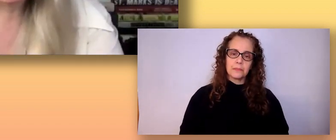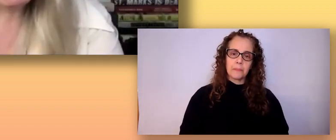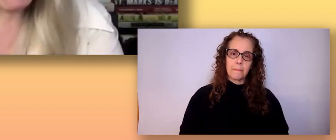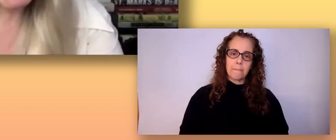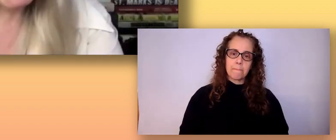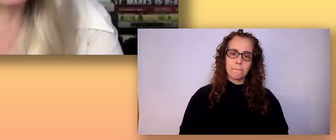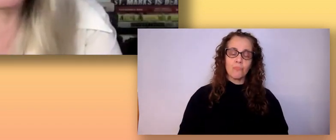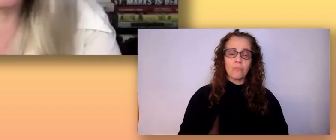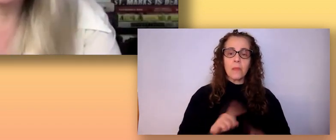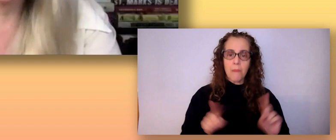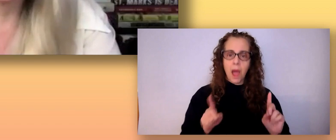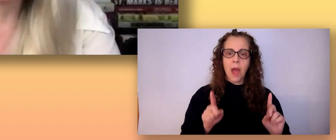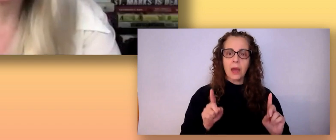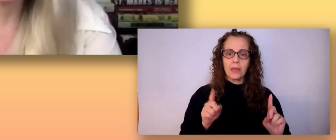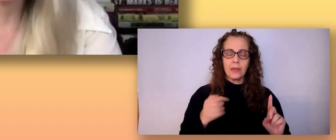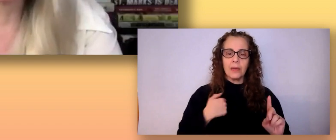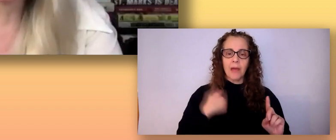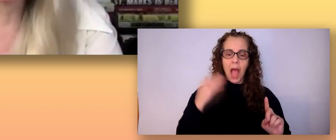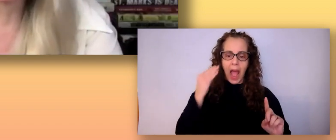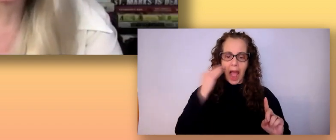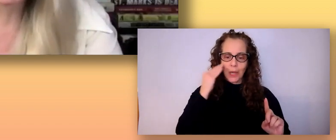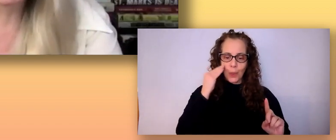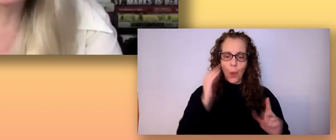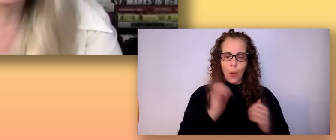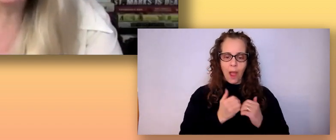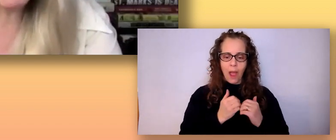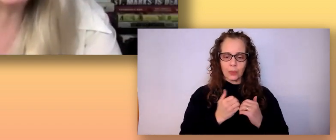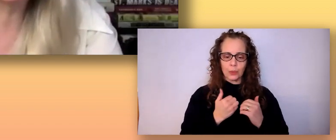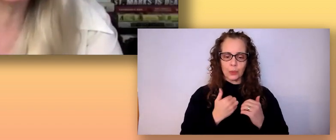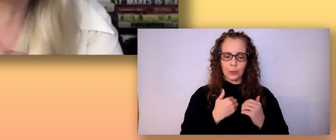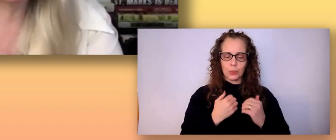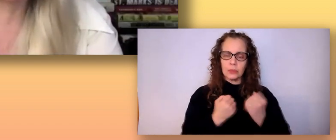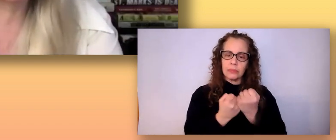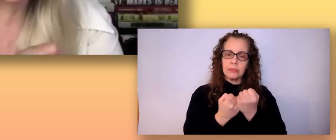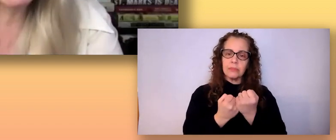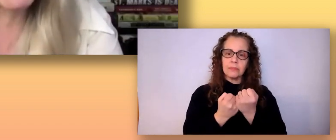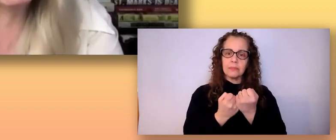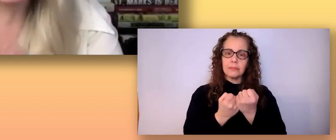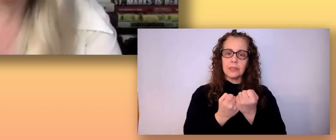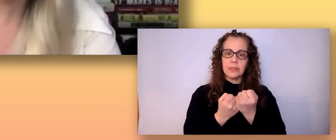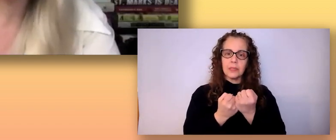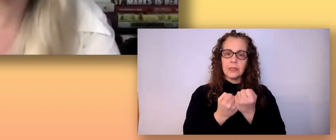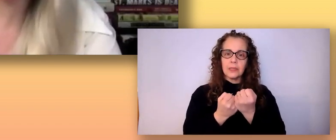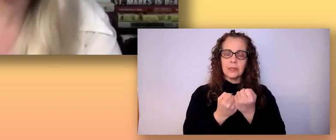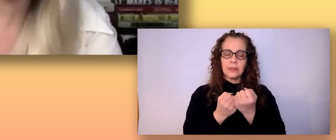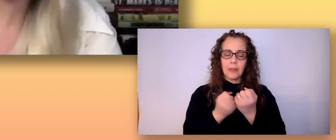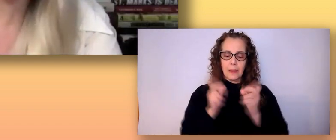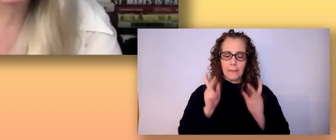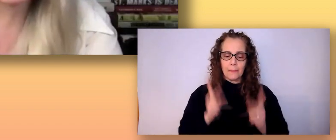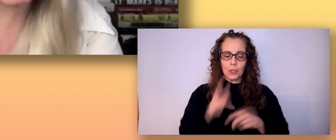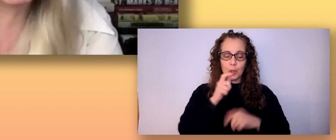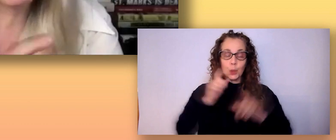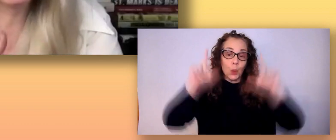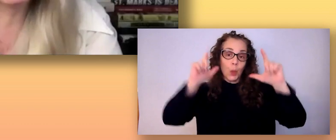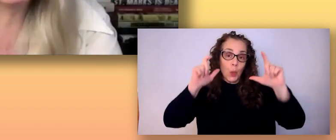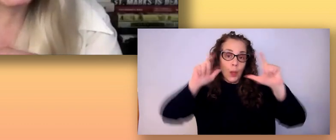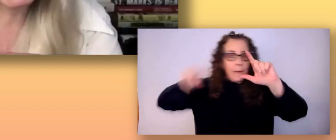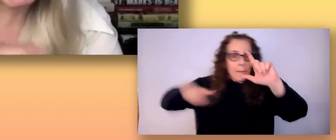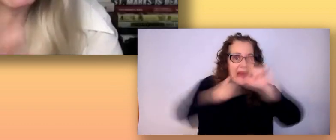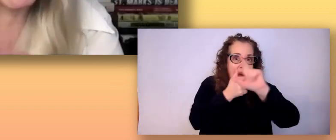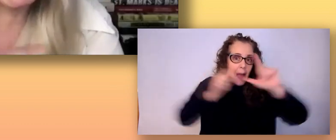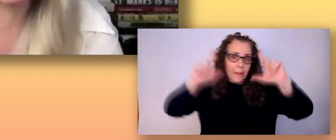But I know how to be there. I know how to be the one behind the camera, blurring all of